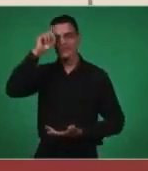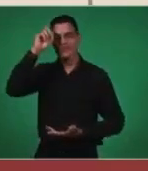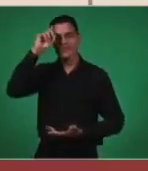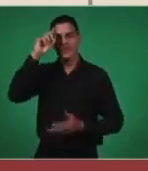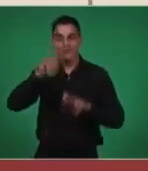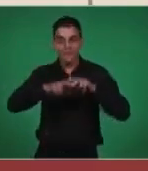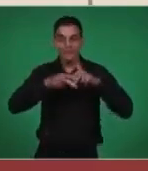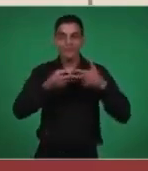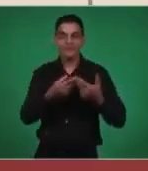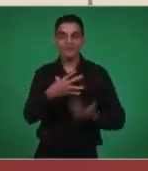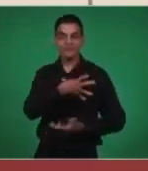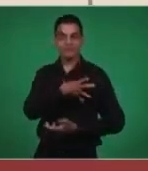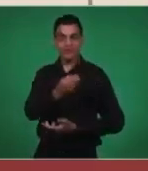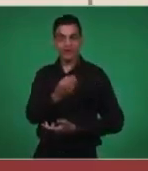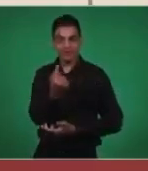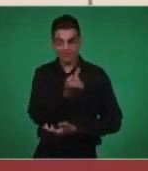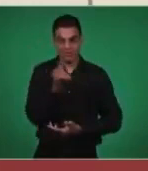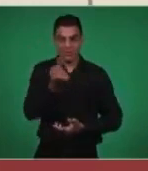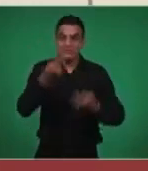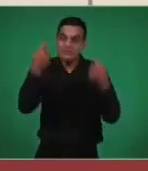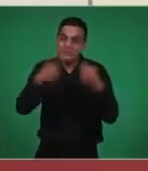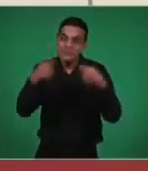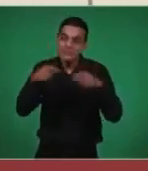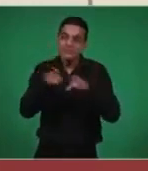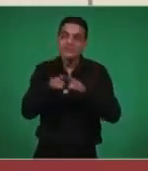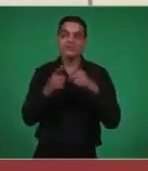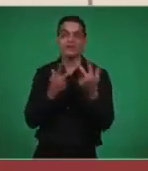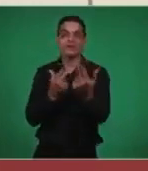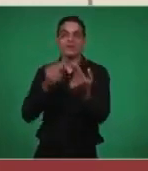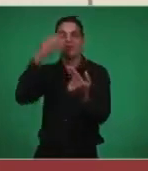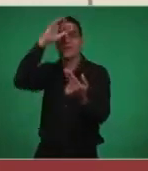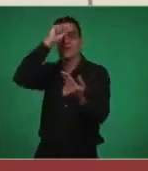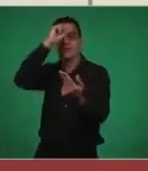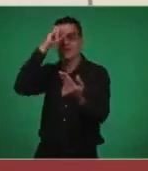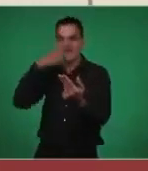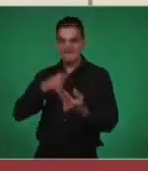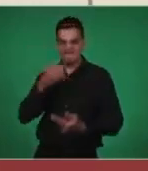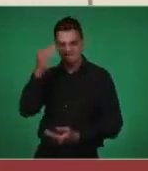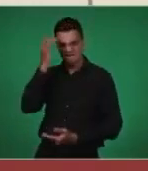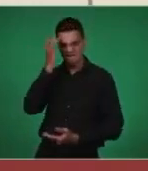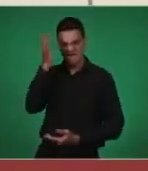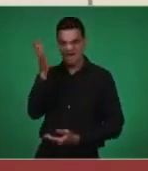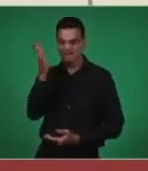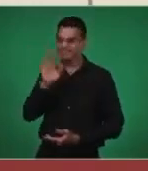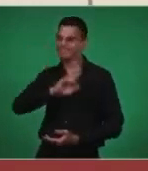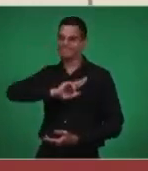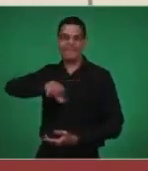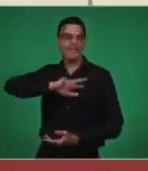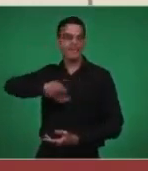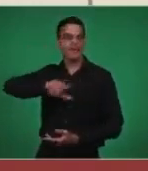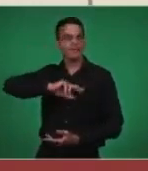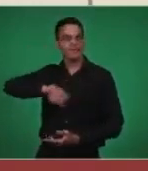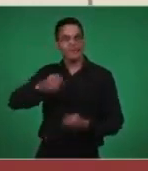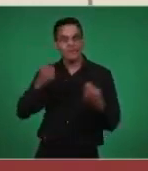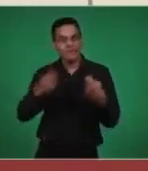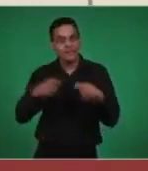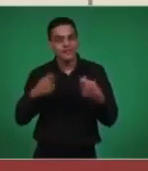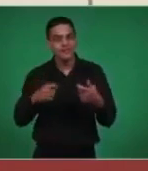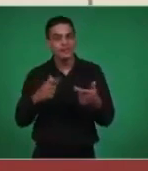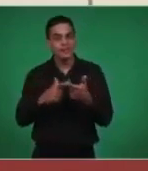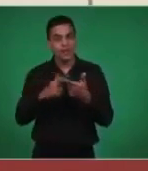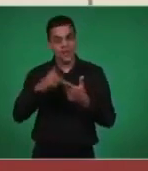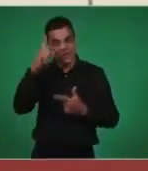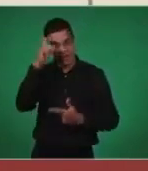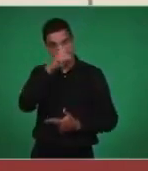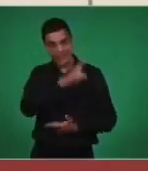children need to learn that this is not easy. It's not easy. It's very difficult. Imagine a